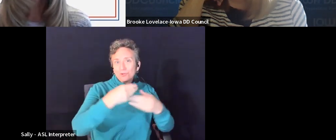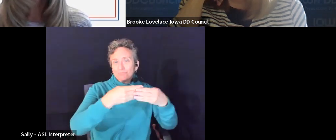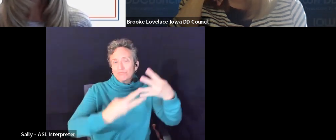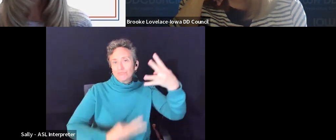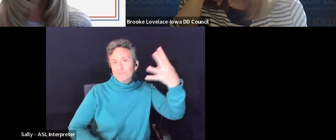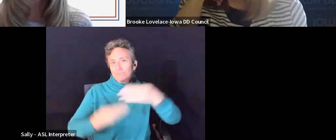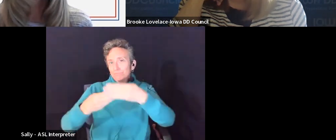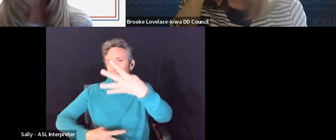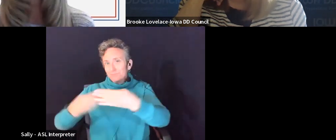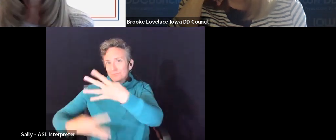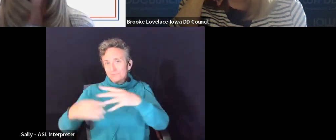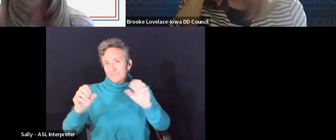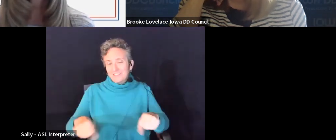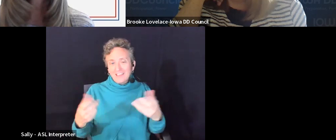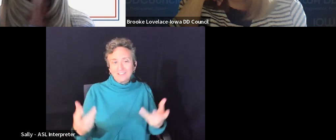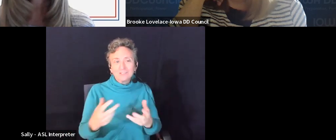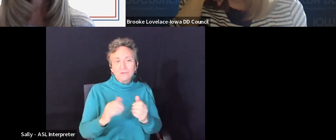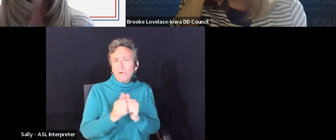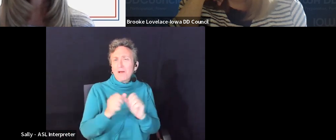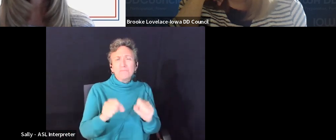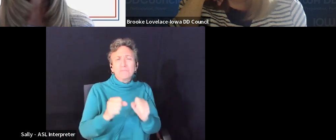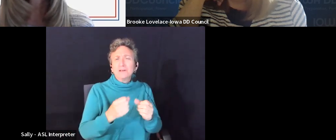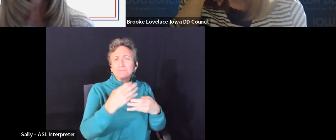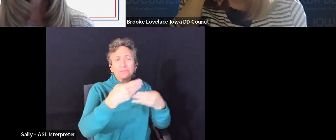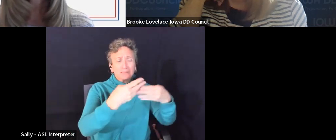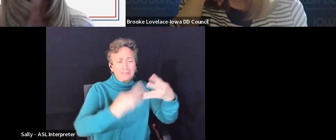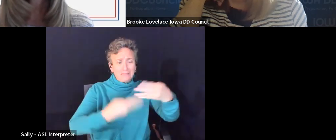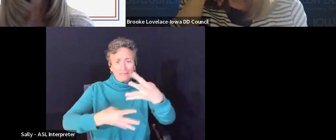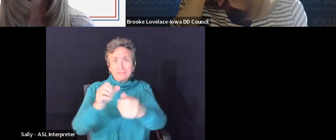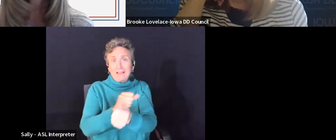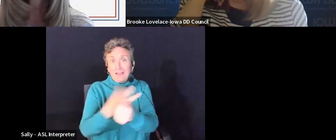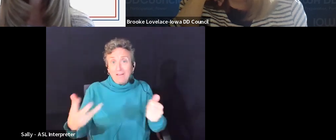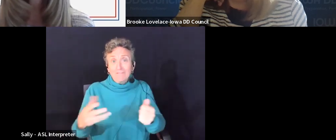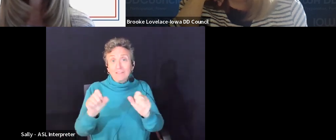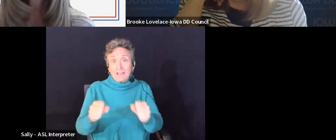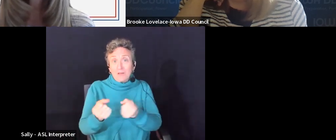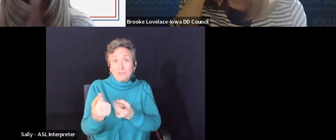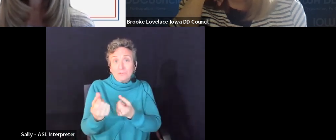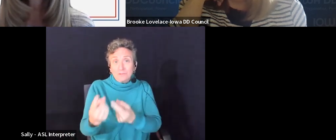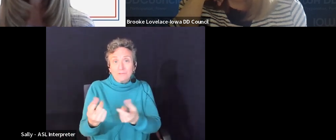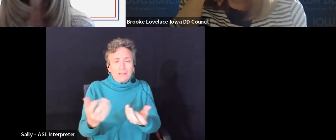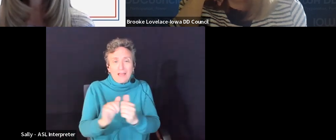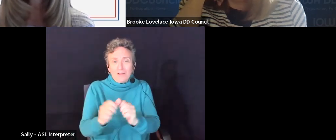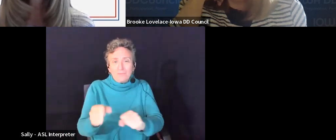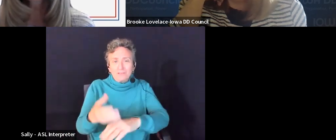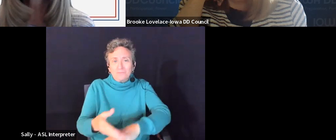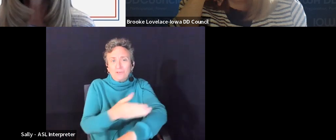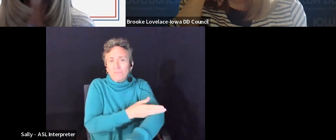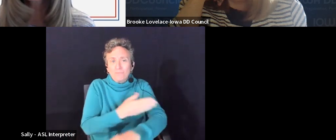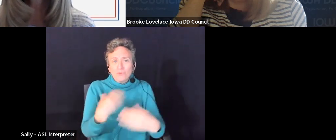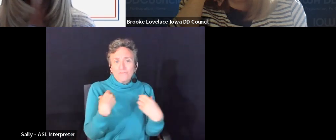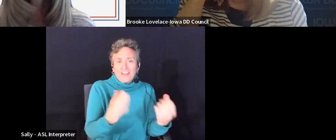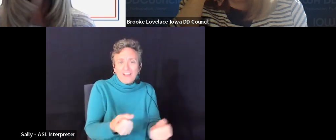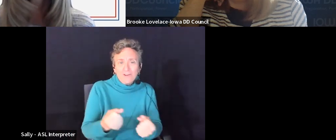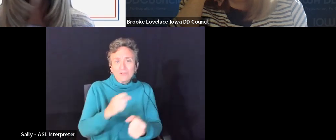no way to make a list of everything that is going to help maintain or improve the health, independence, or quality